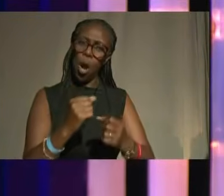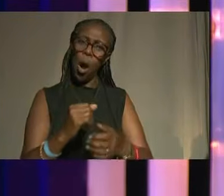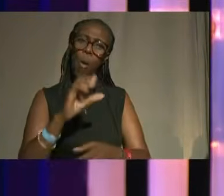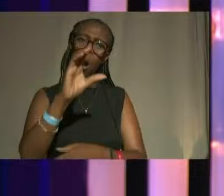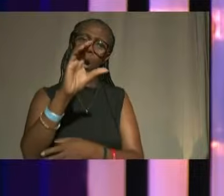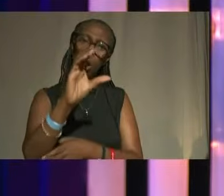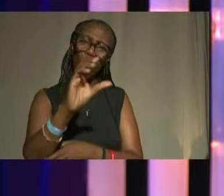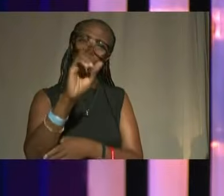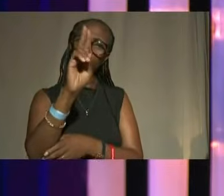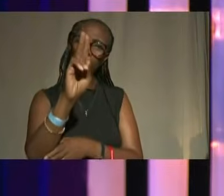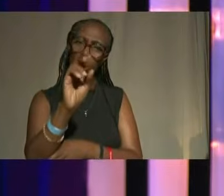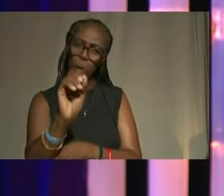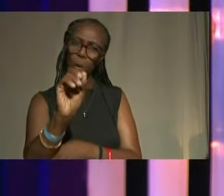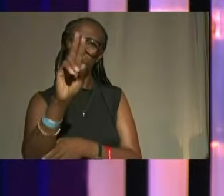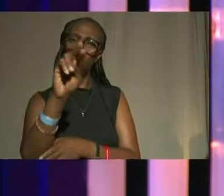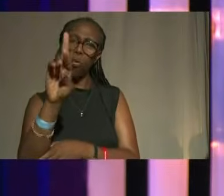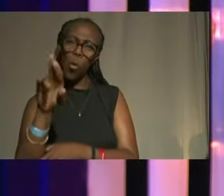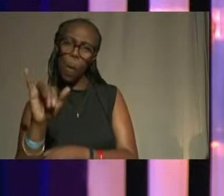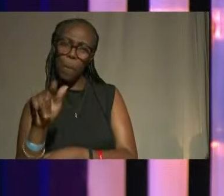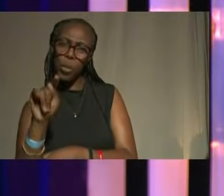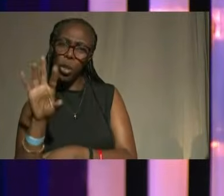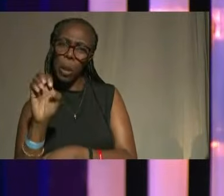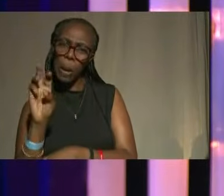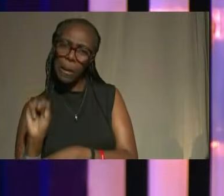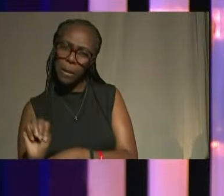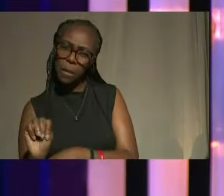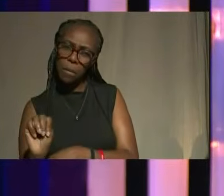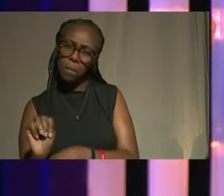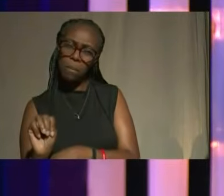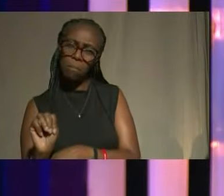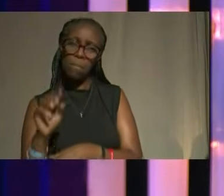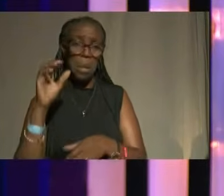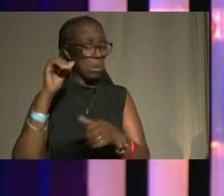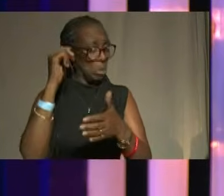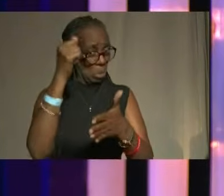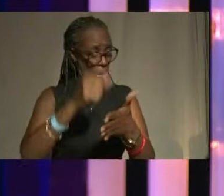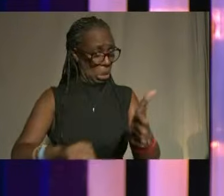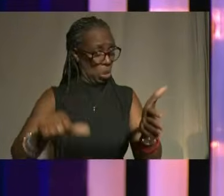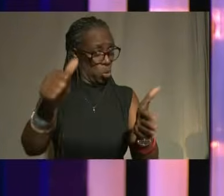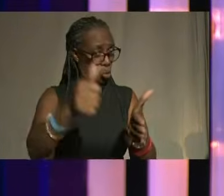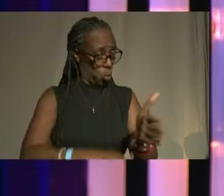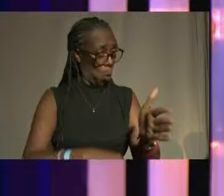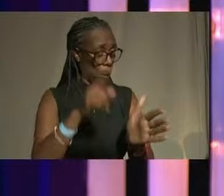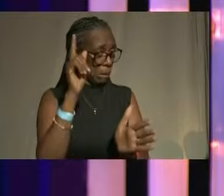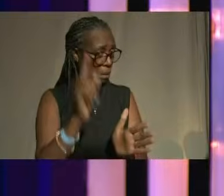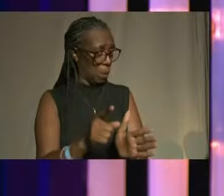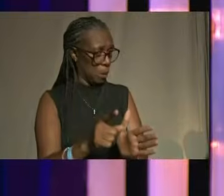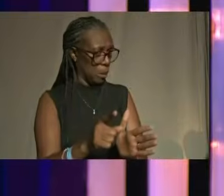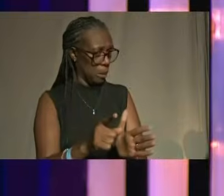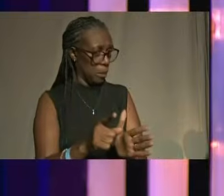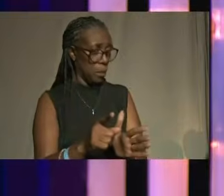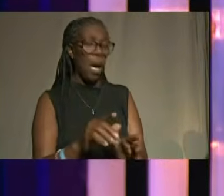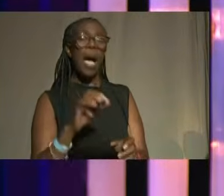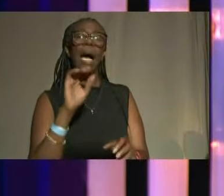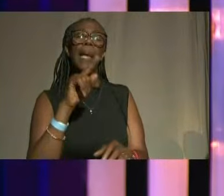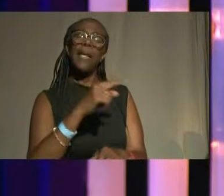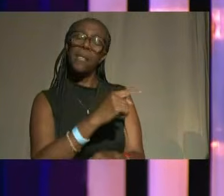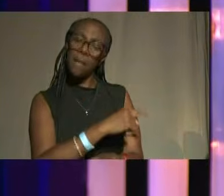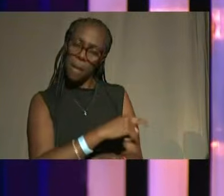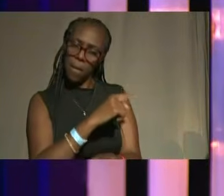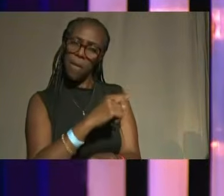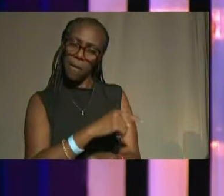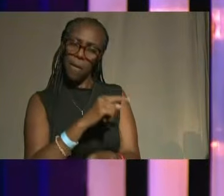this administration that has delivered Jamaica's best anti-corruption score. And it's not us that said